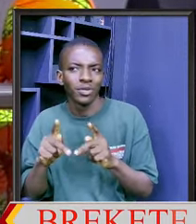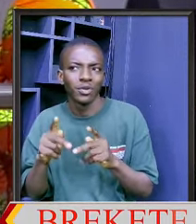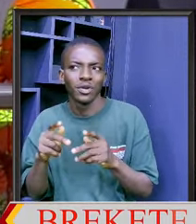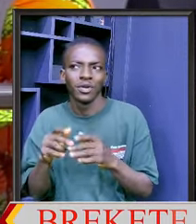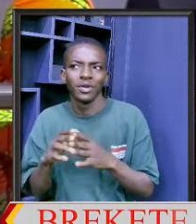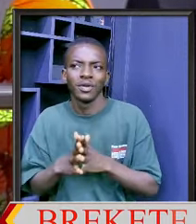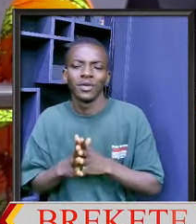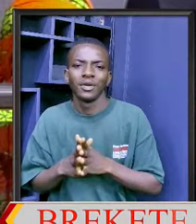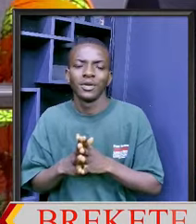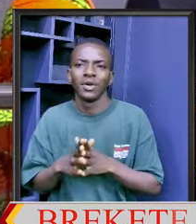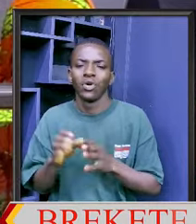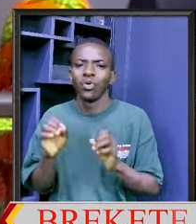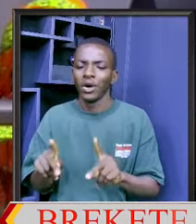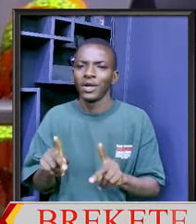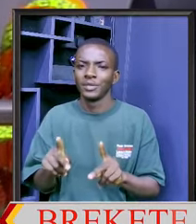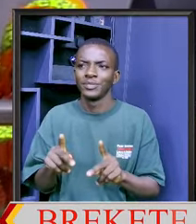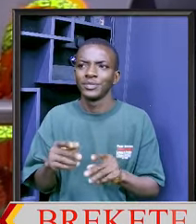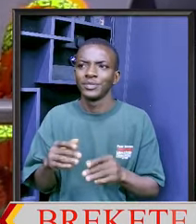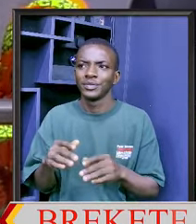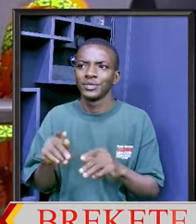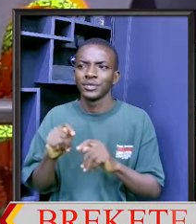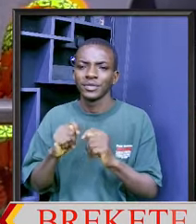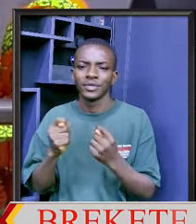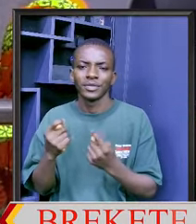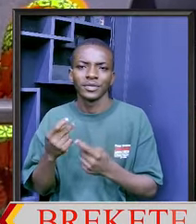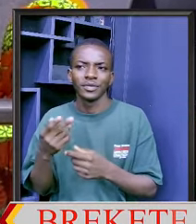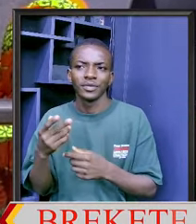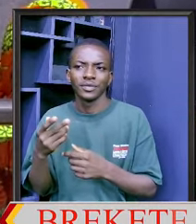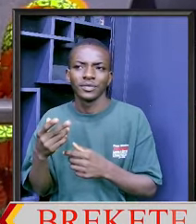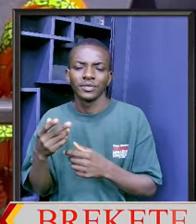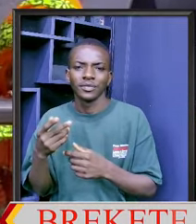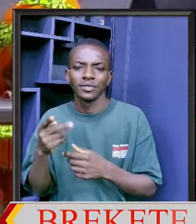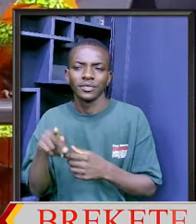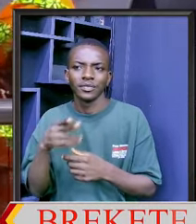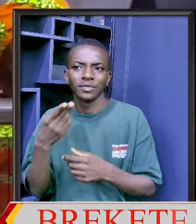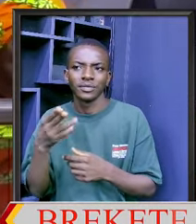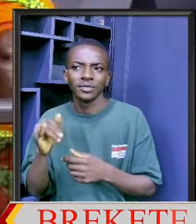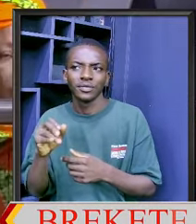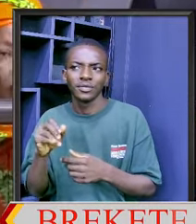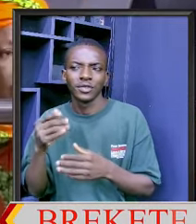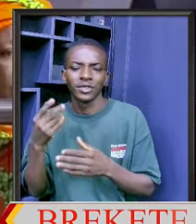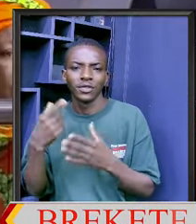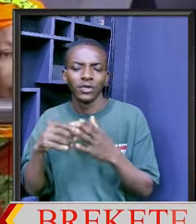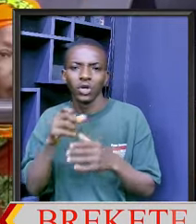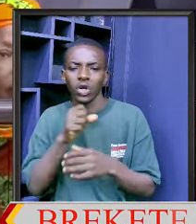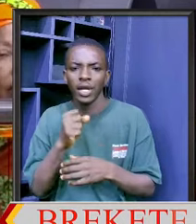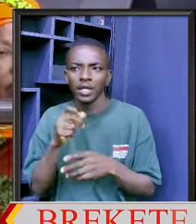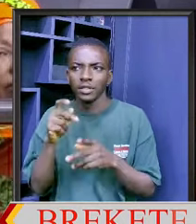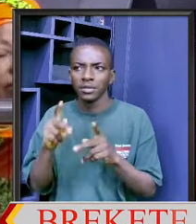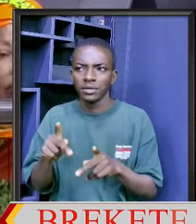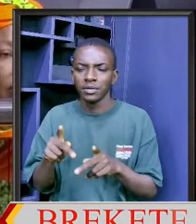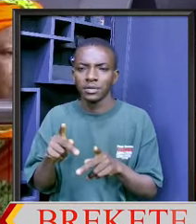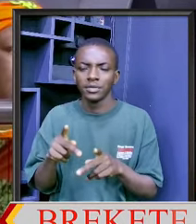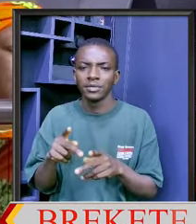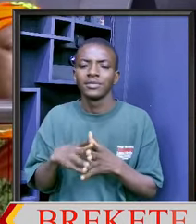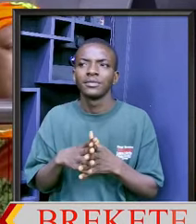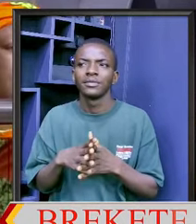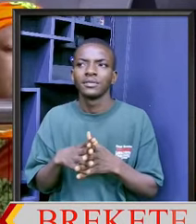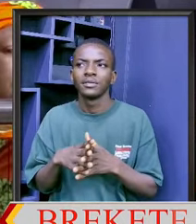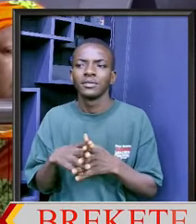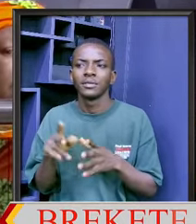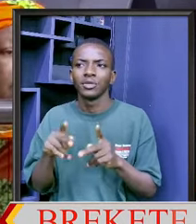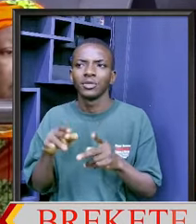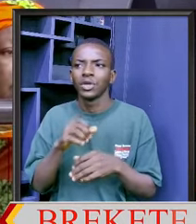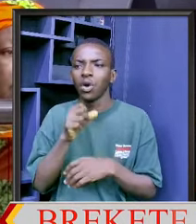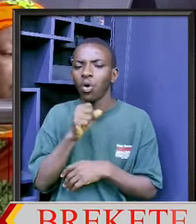which people? Okay, the type of physio I'm doing is for the aging ones. Aged ones. Yes.